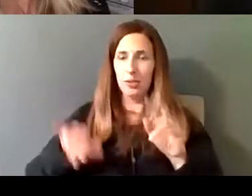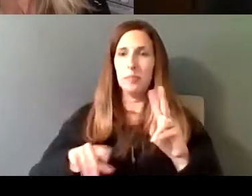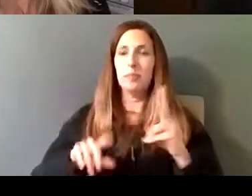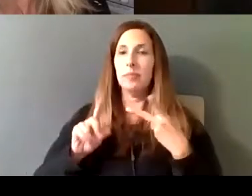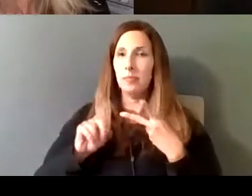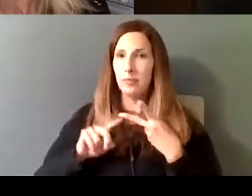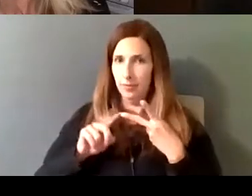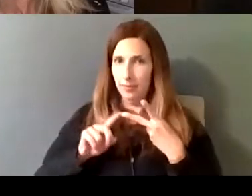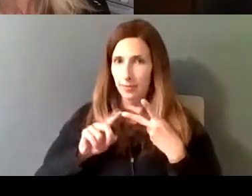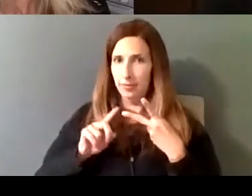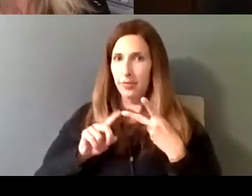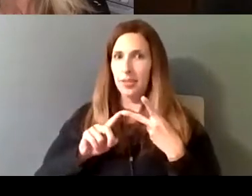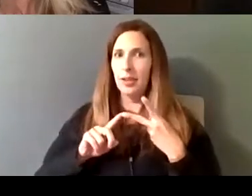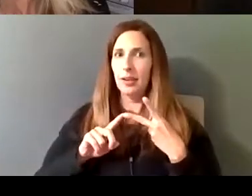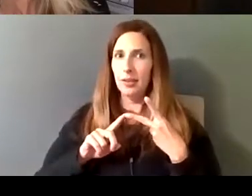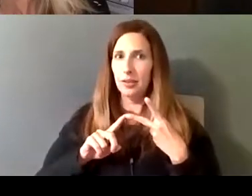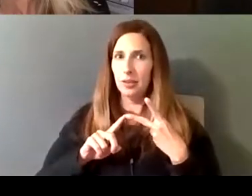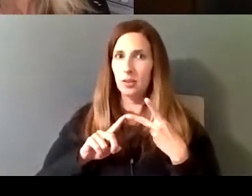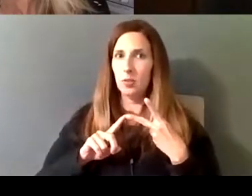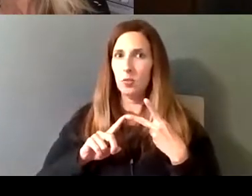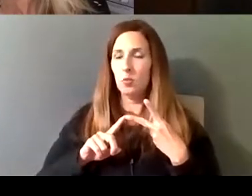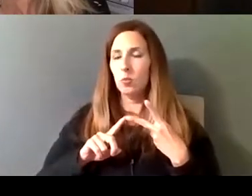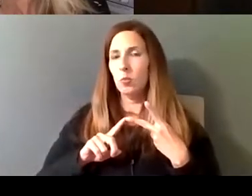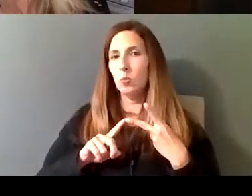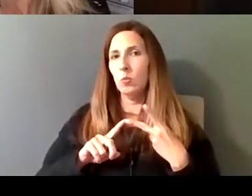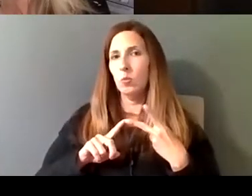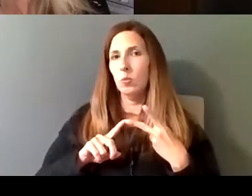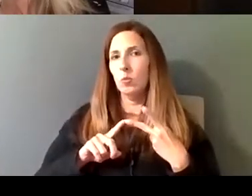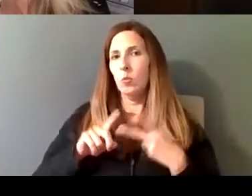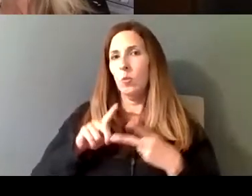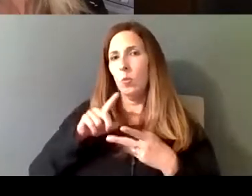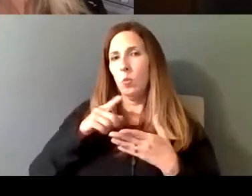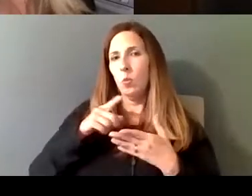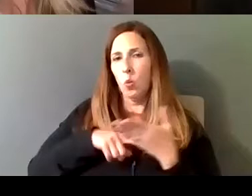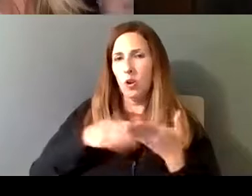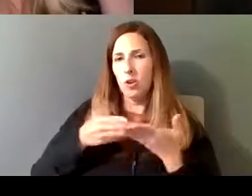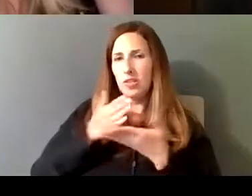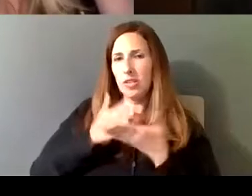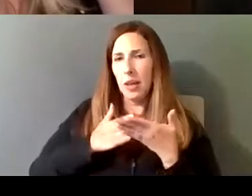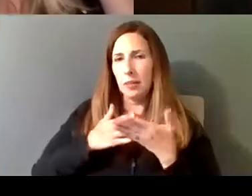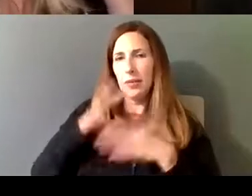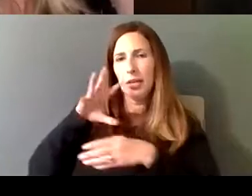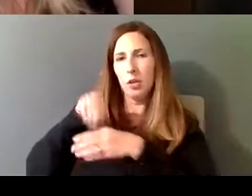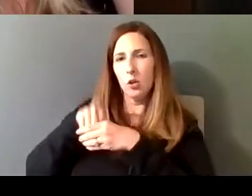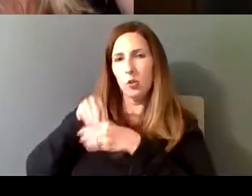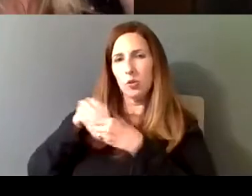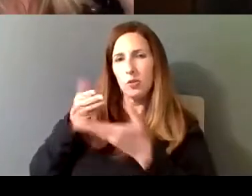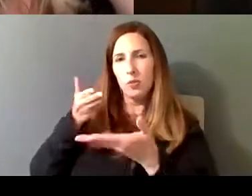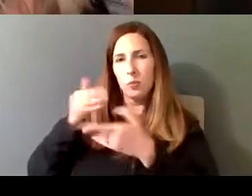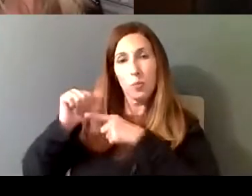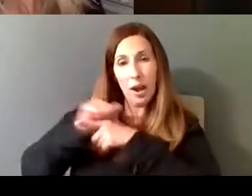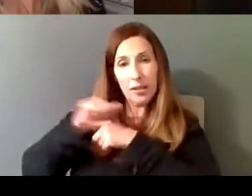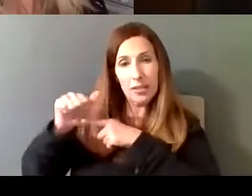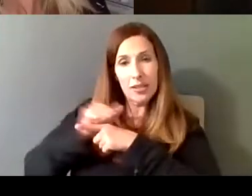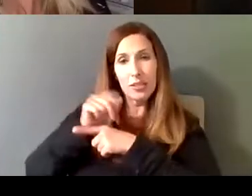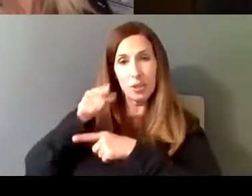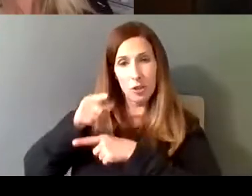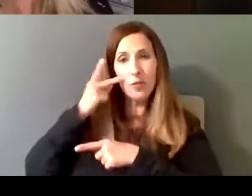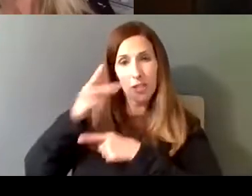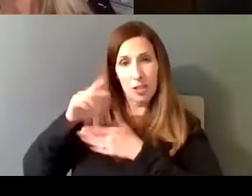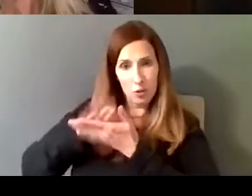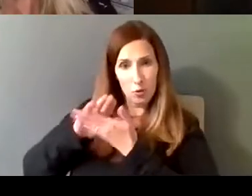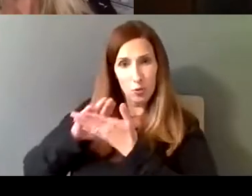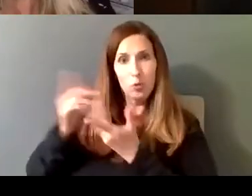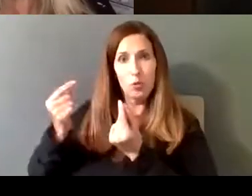goes right along with that, are what are some inclusive practices or services that you have seen schools do that are helpful